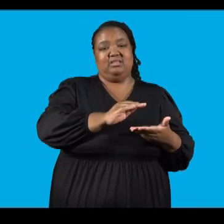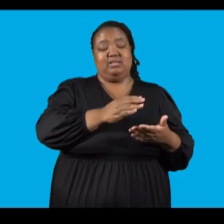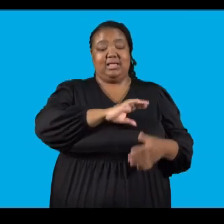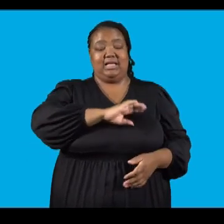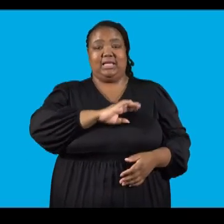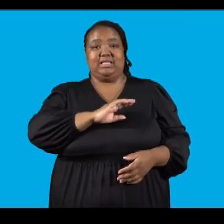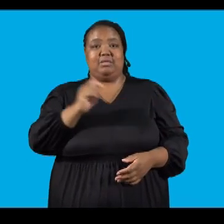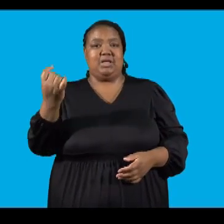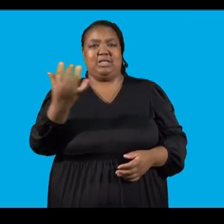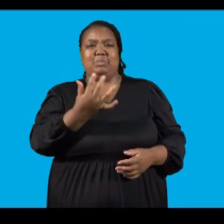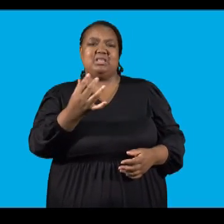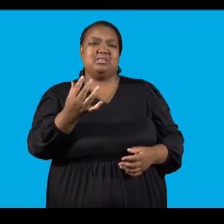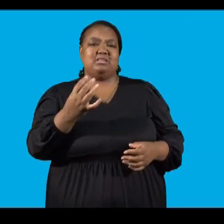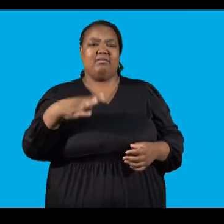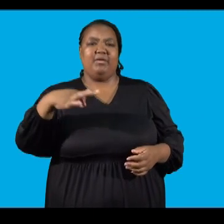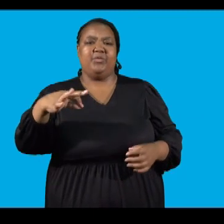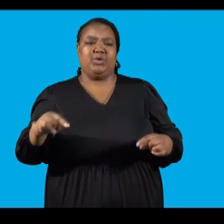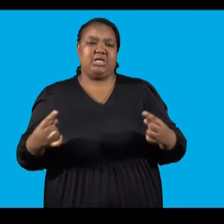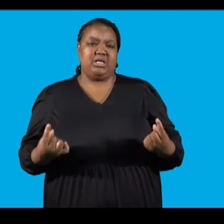afford the higher prices.